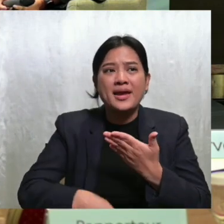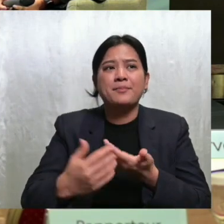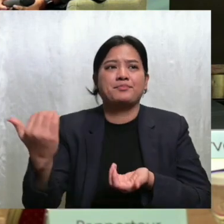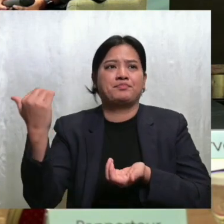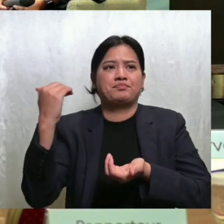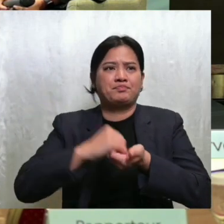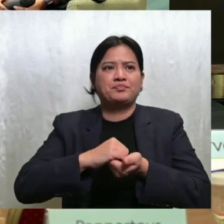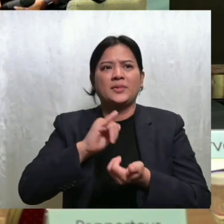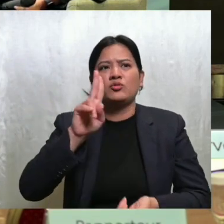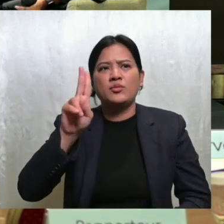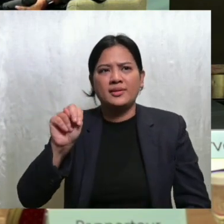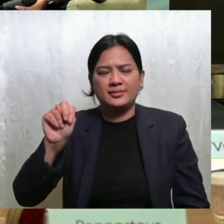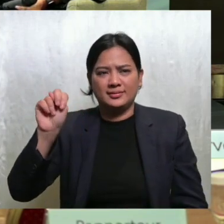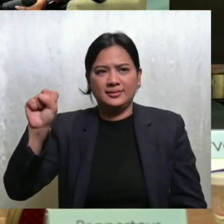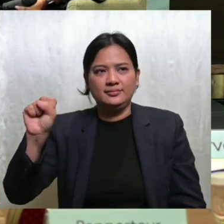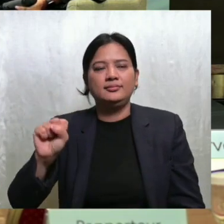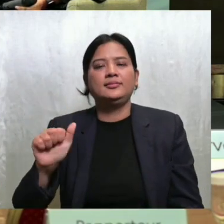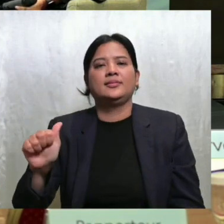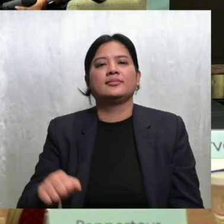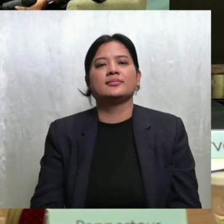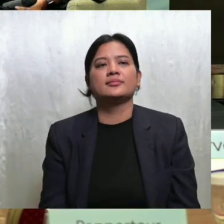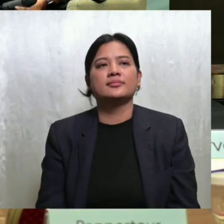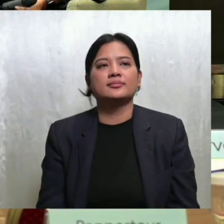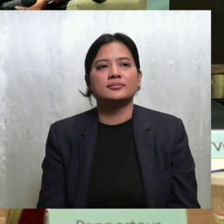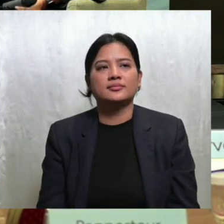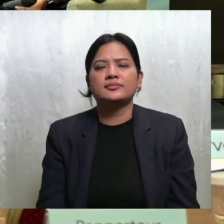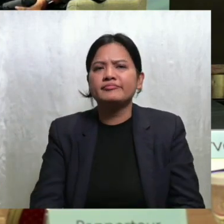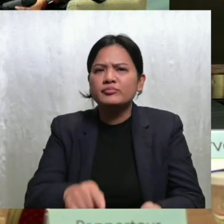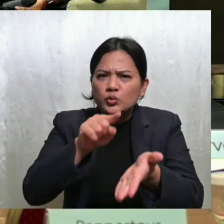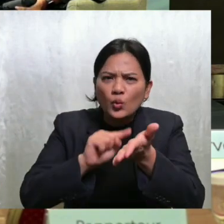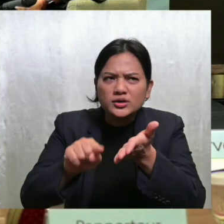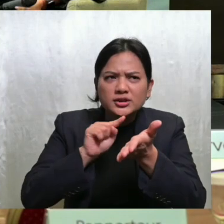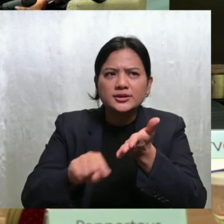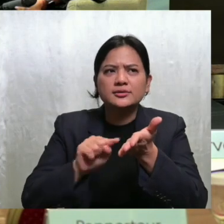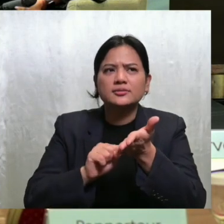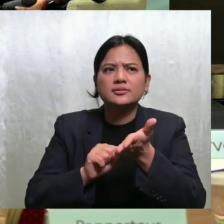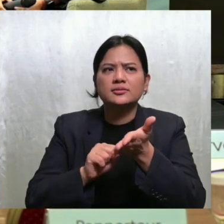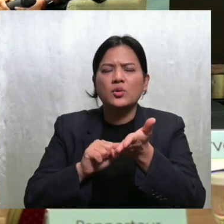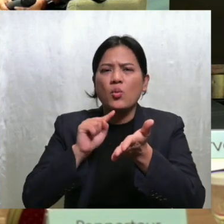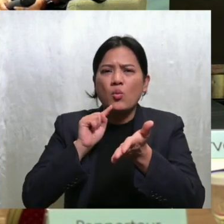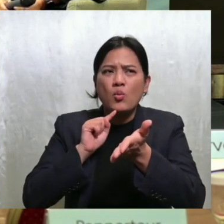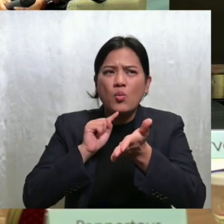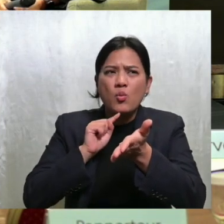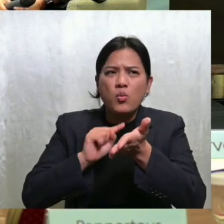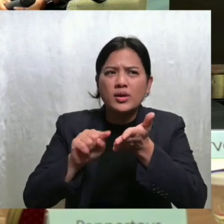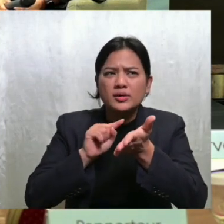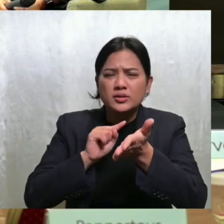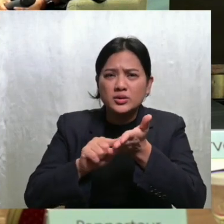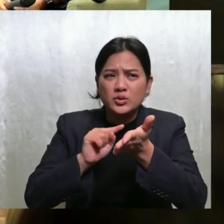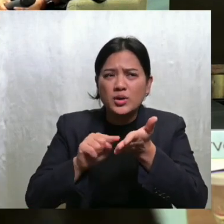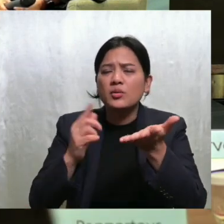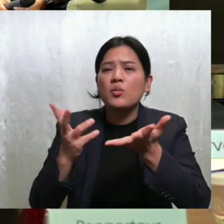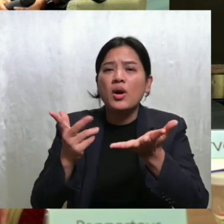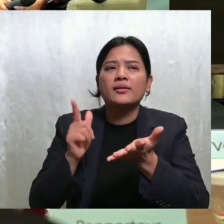informs innovation. And then secondly, we heard an edtech provider from Pakistan